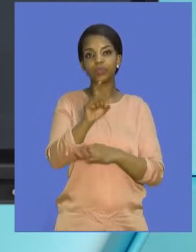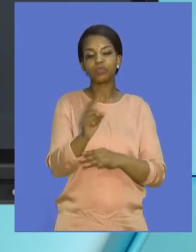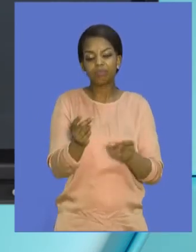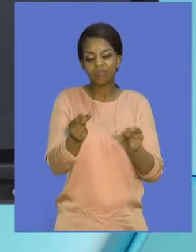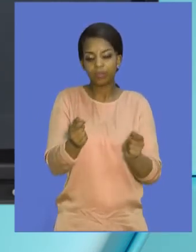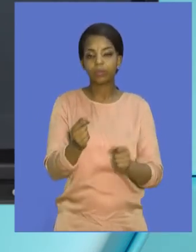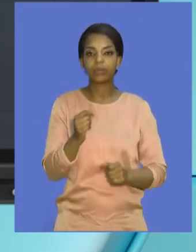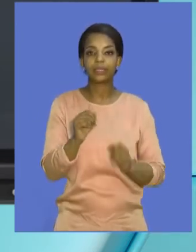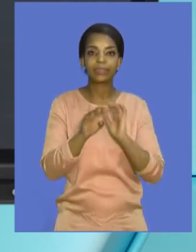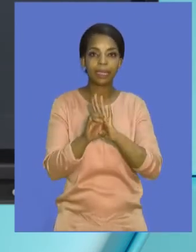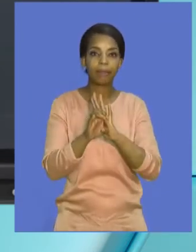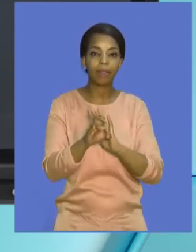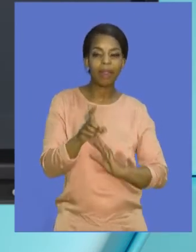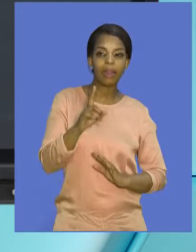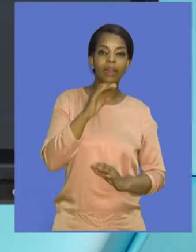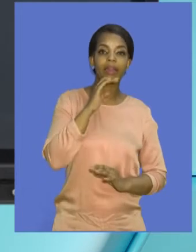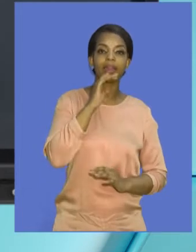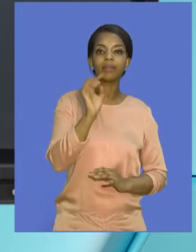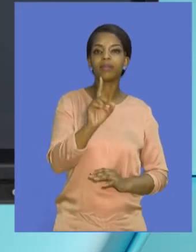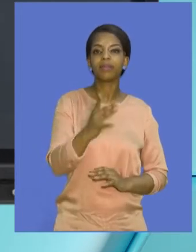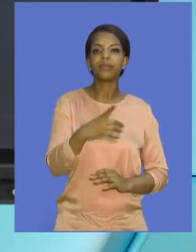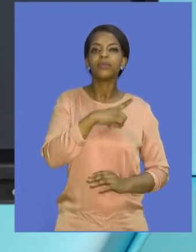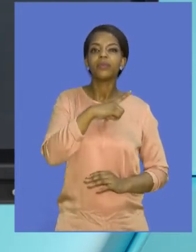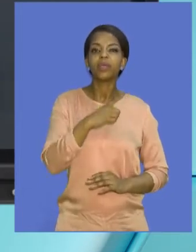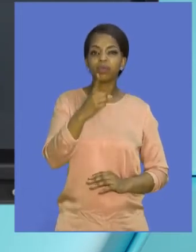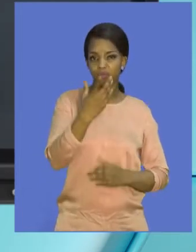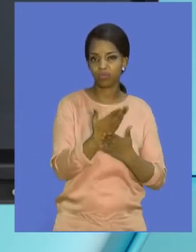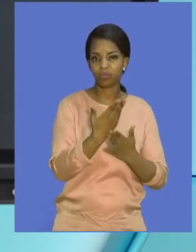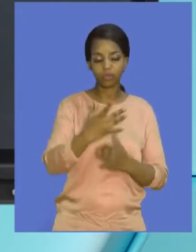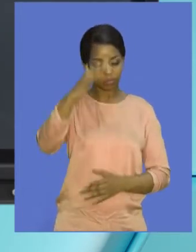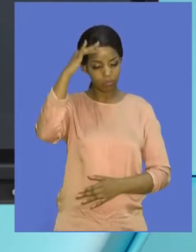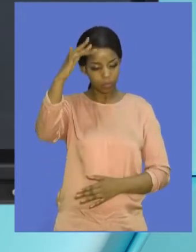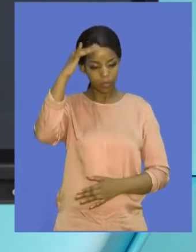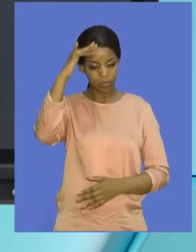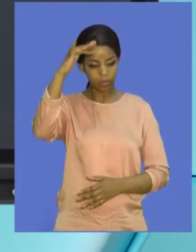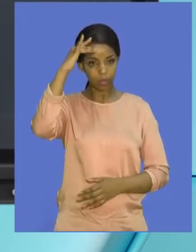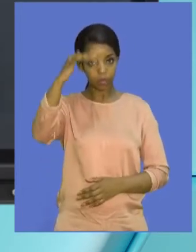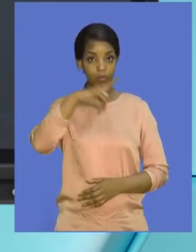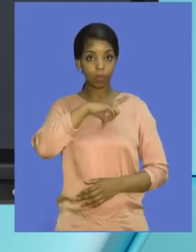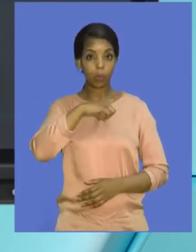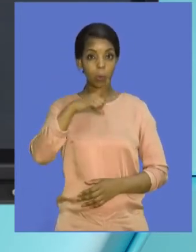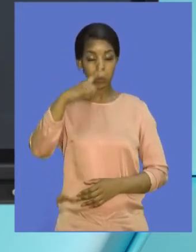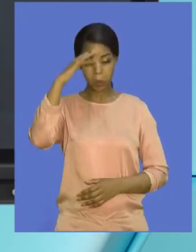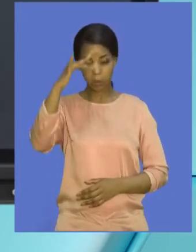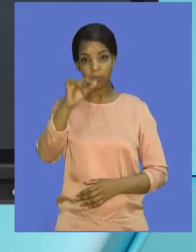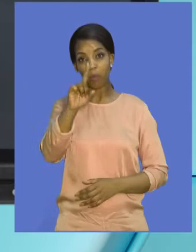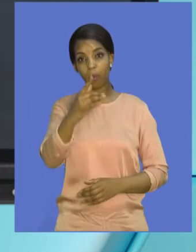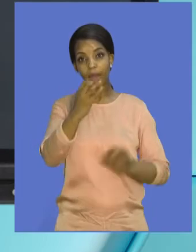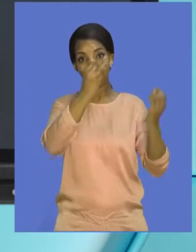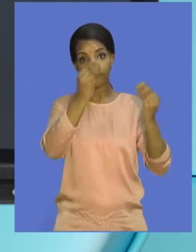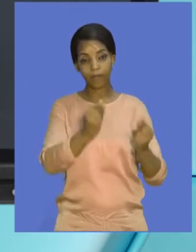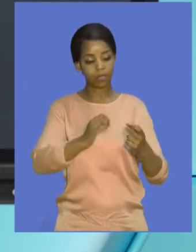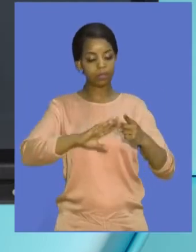pattern would be, so that you can now think about this as you are thinking about finance and growth,